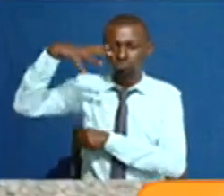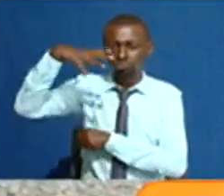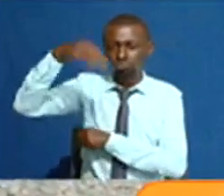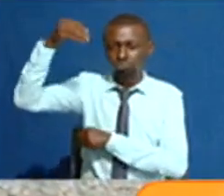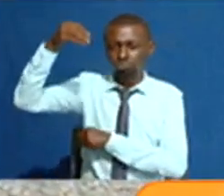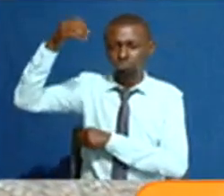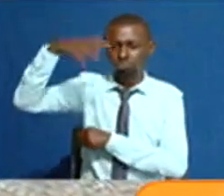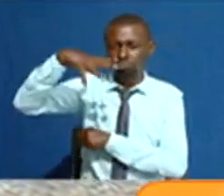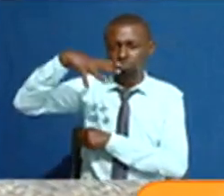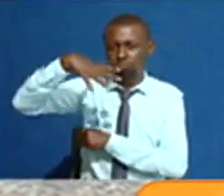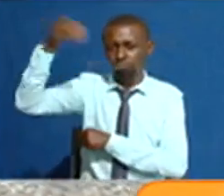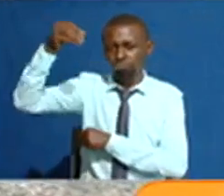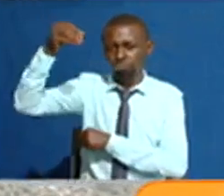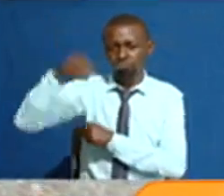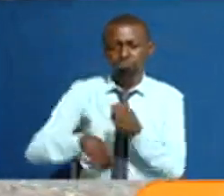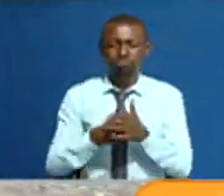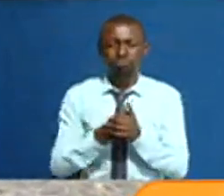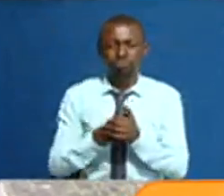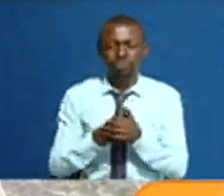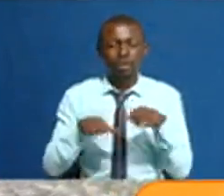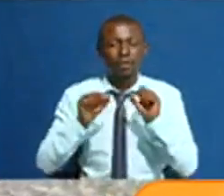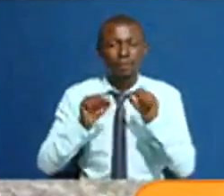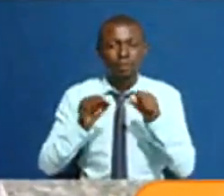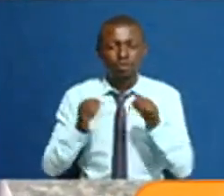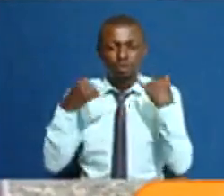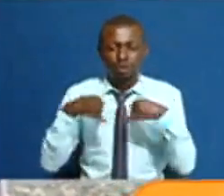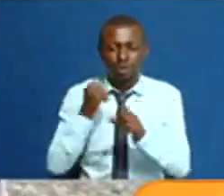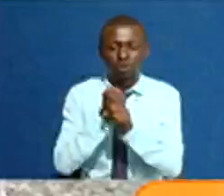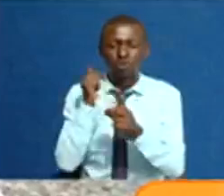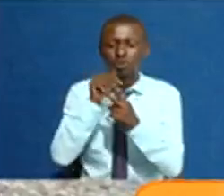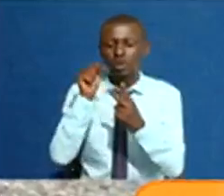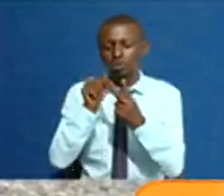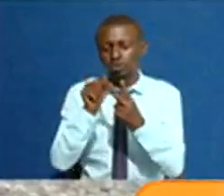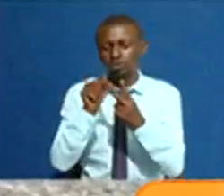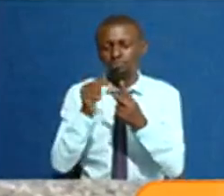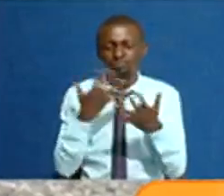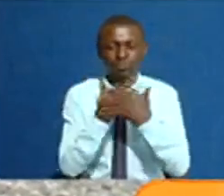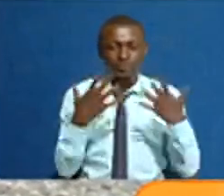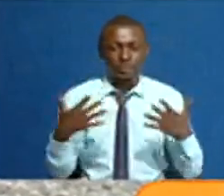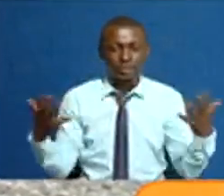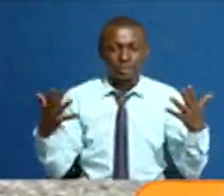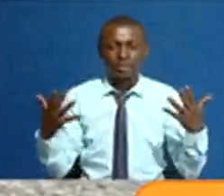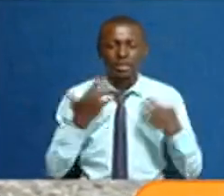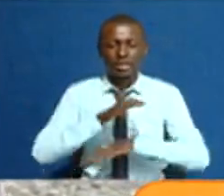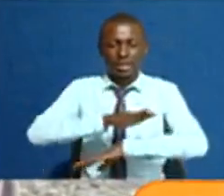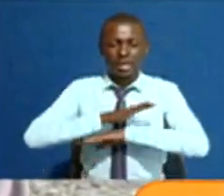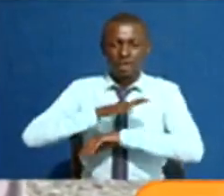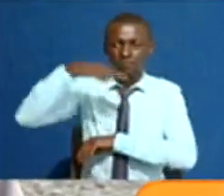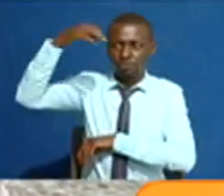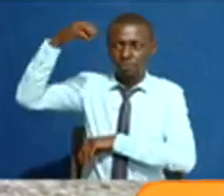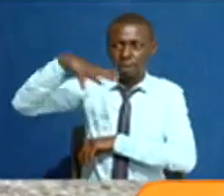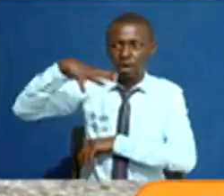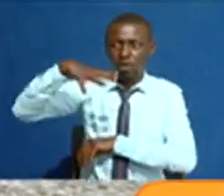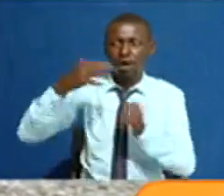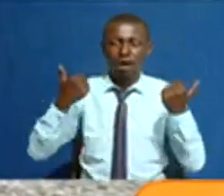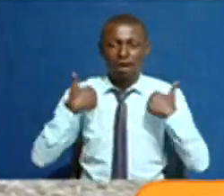project that is undertaken by Ketraco tries to do two things. Bring adequate power, that is one,